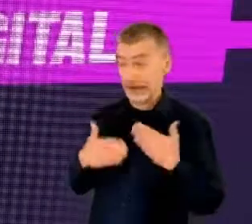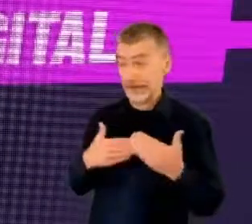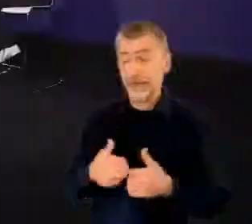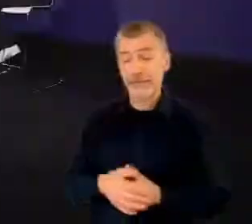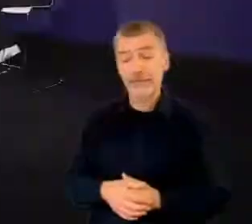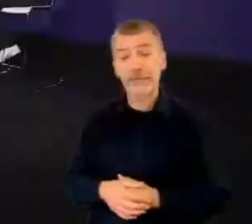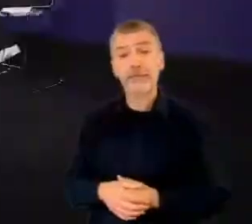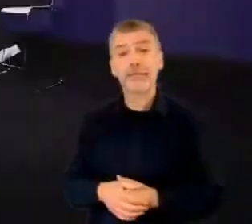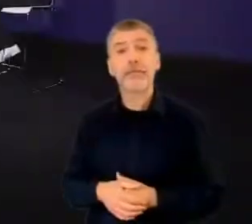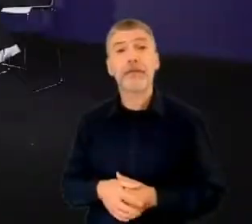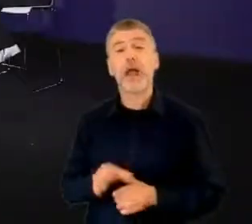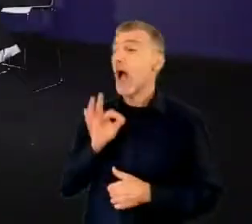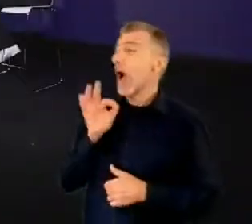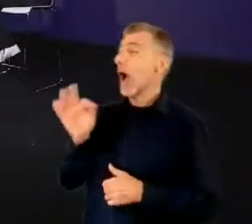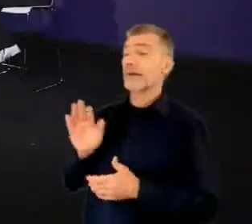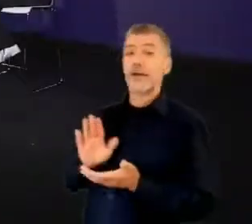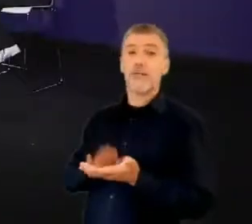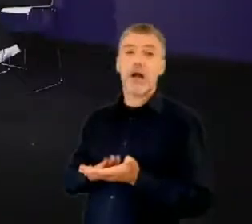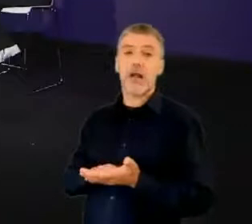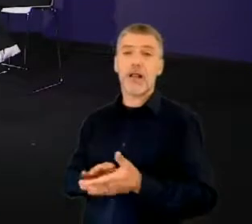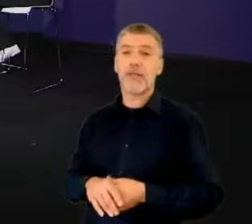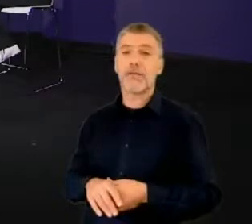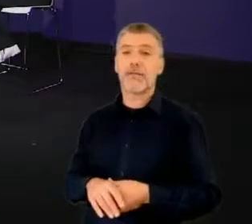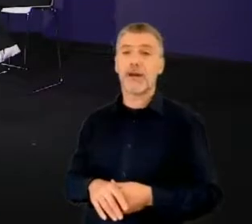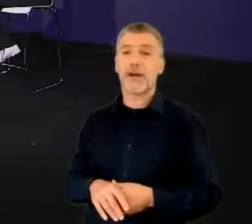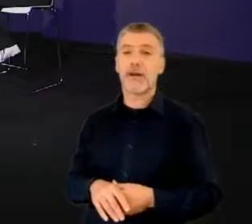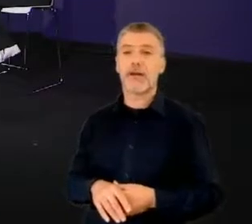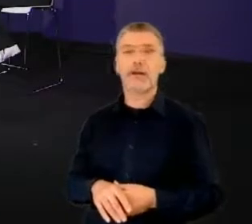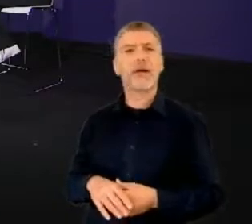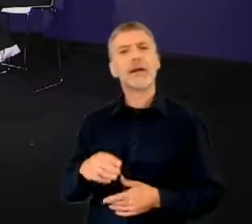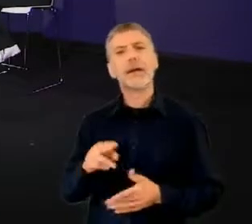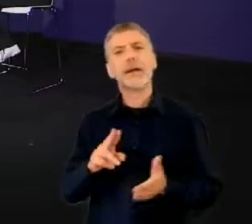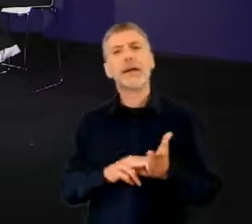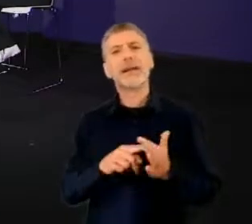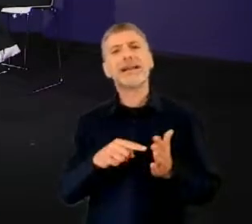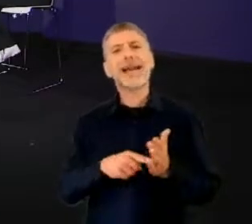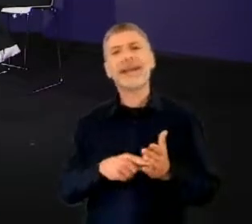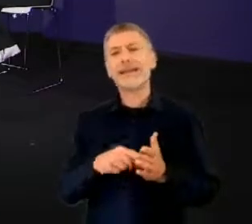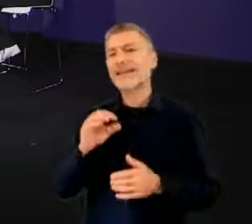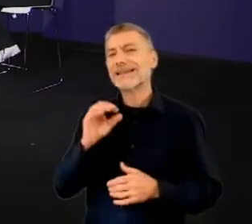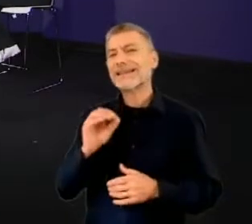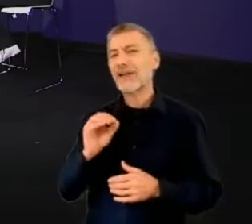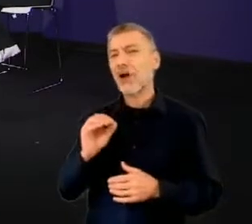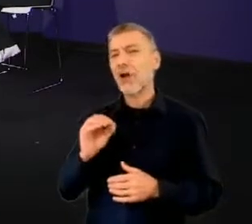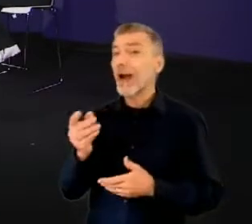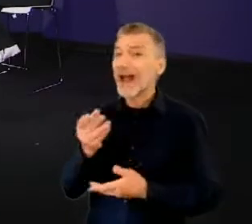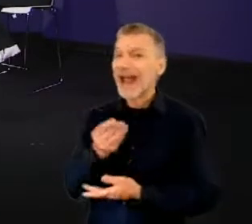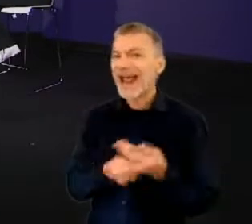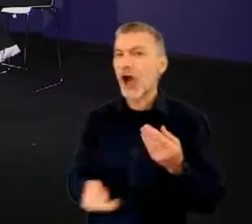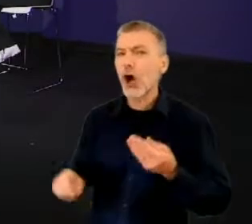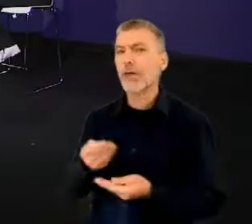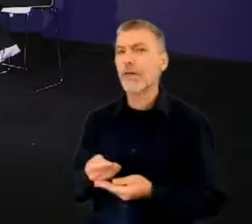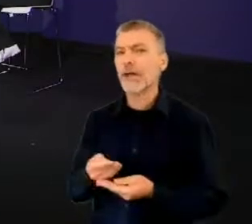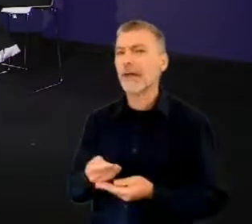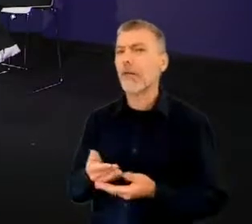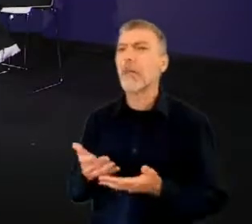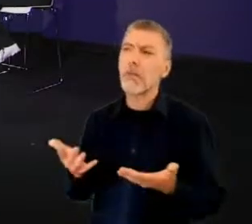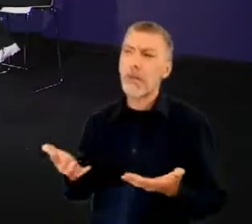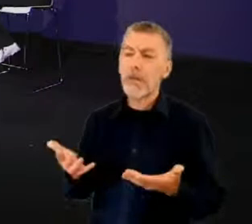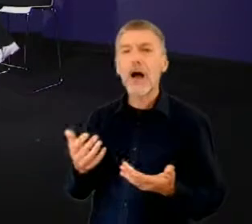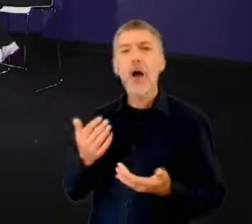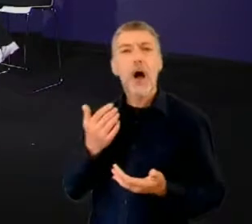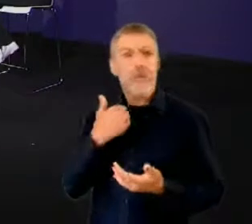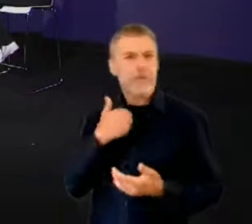Michael, we're looking at net zero economy right now. How will our day-to-day lives change to support